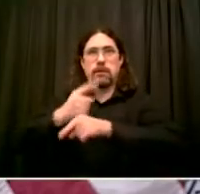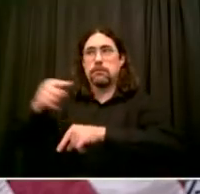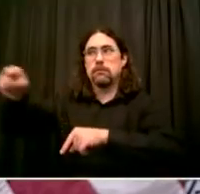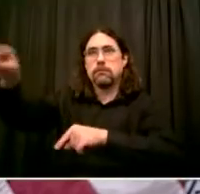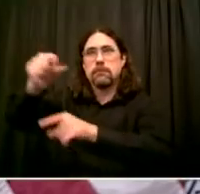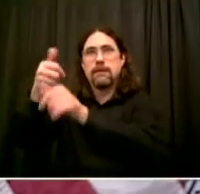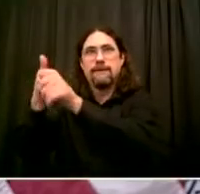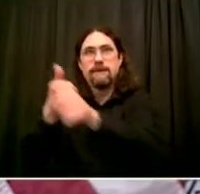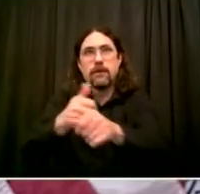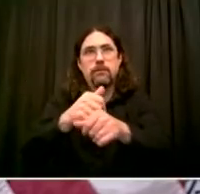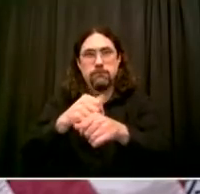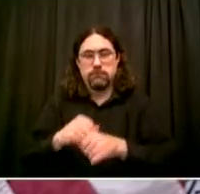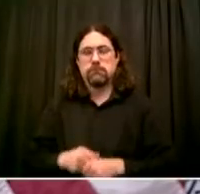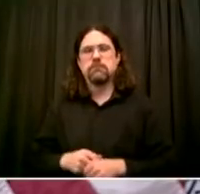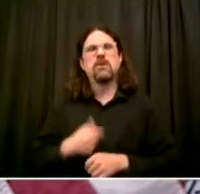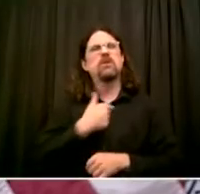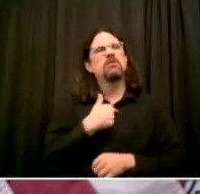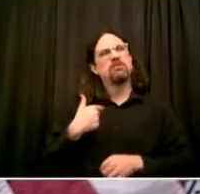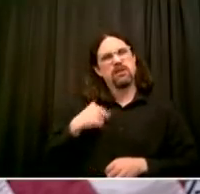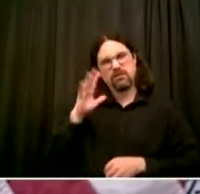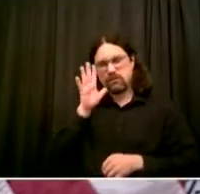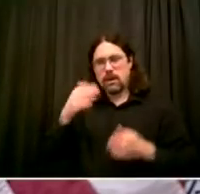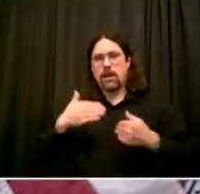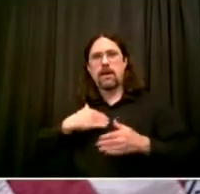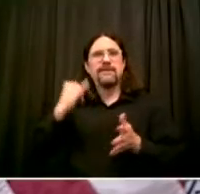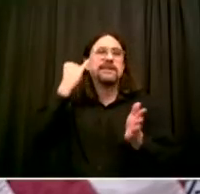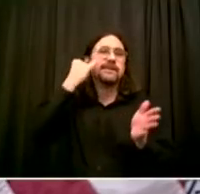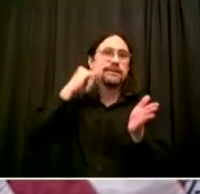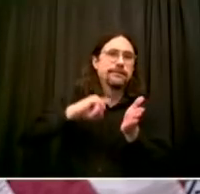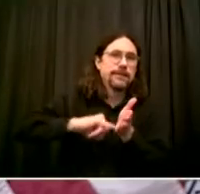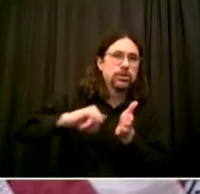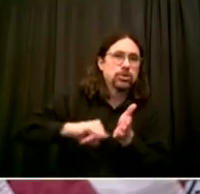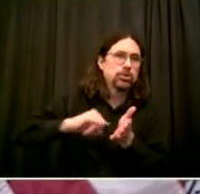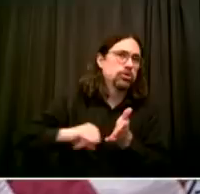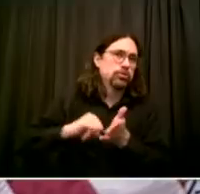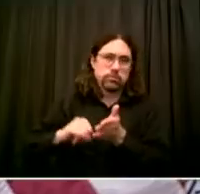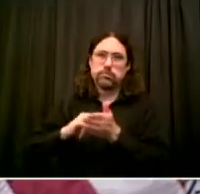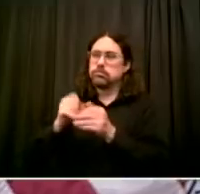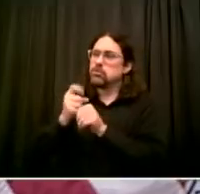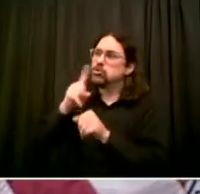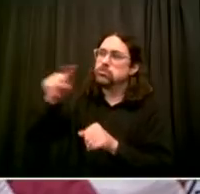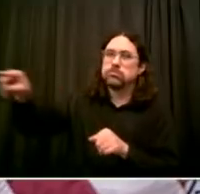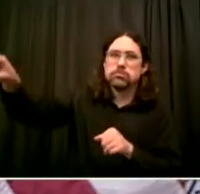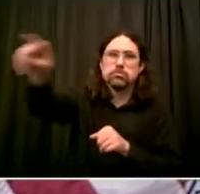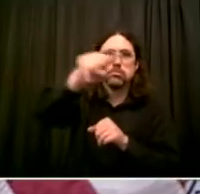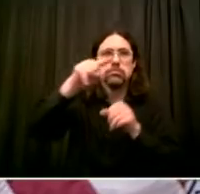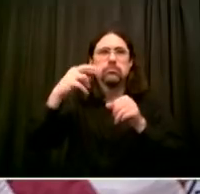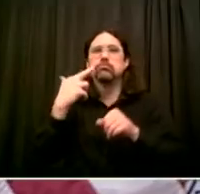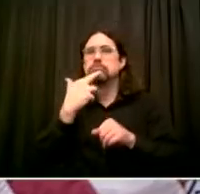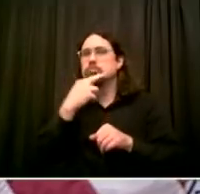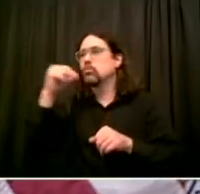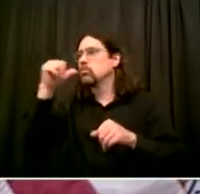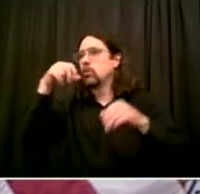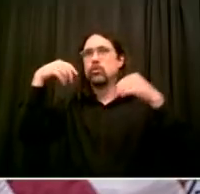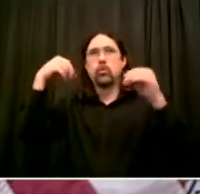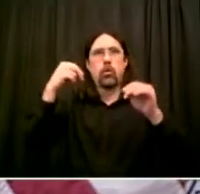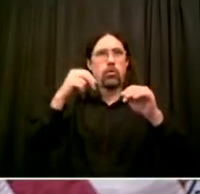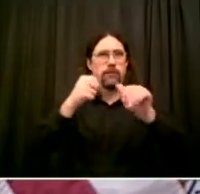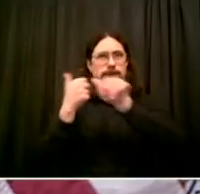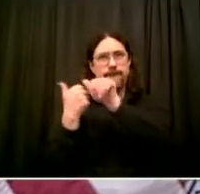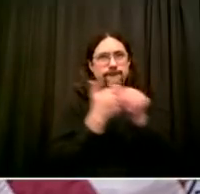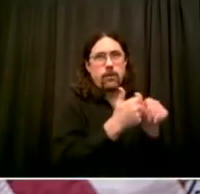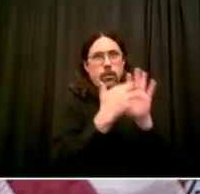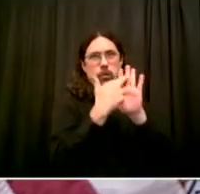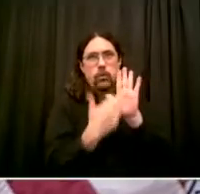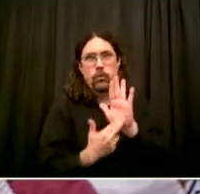that all the state protocols are being followed and everything that we need is being followed. And we're going to, again, have the spirit of we want to make it work